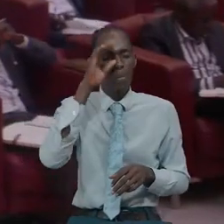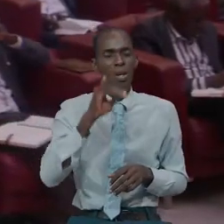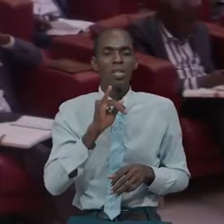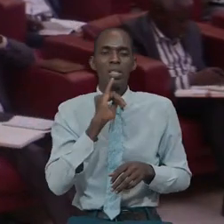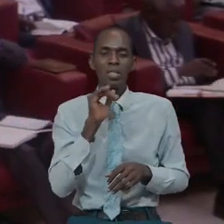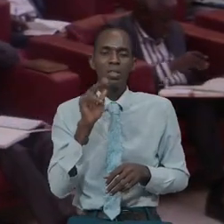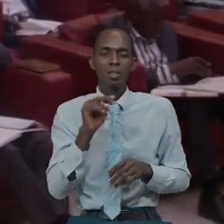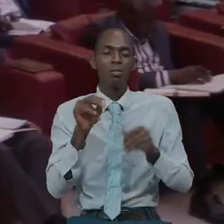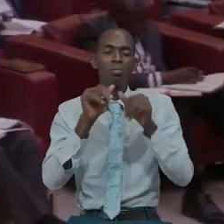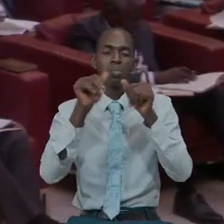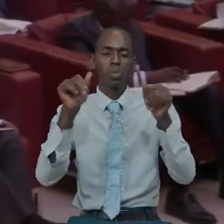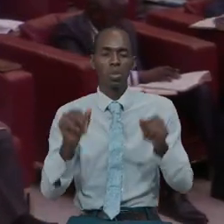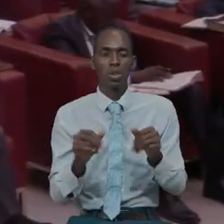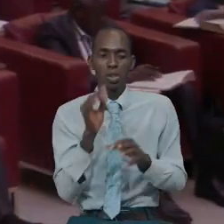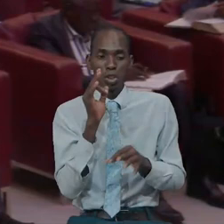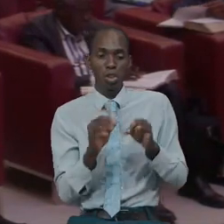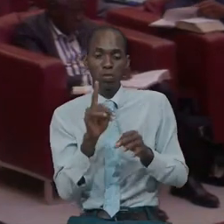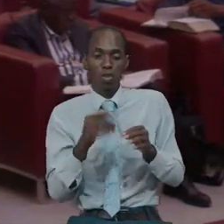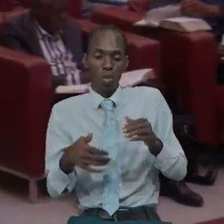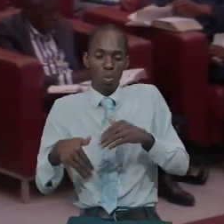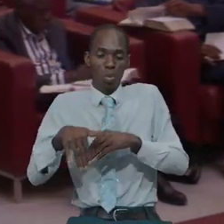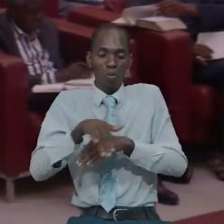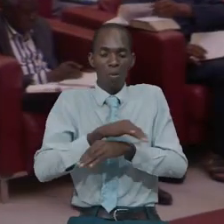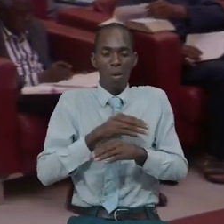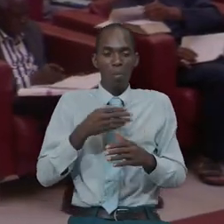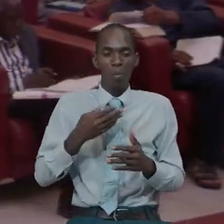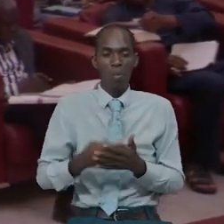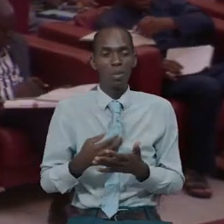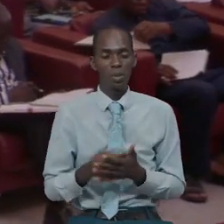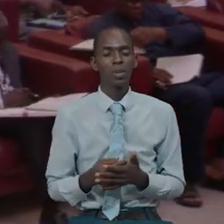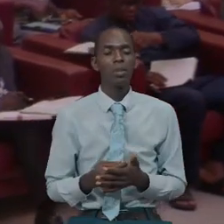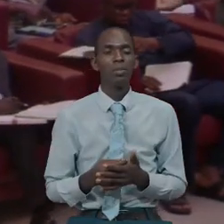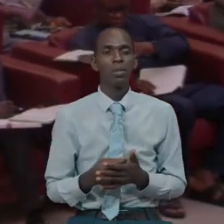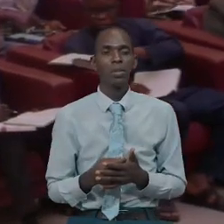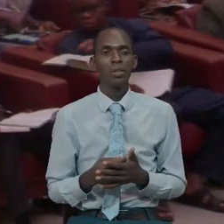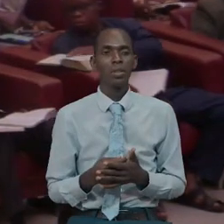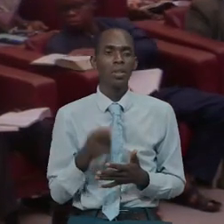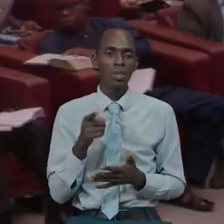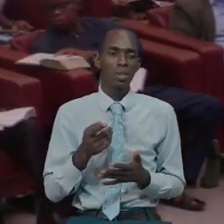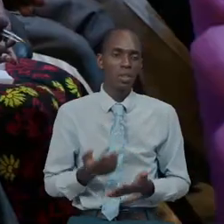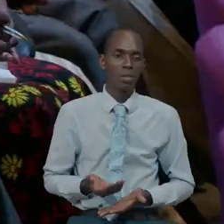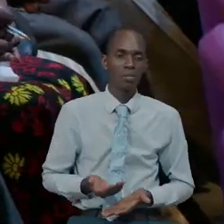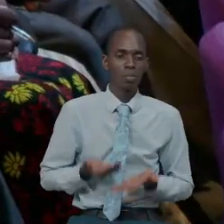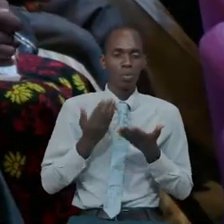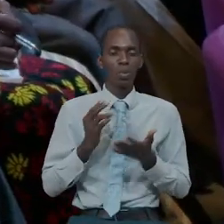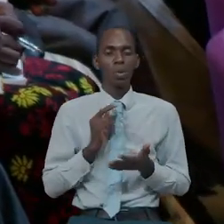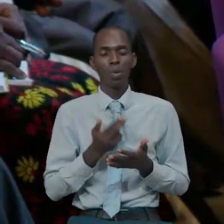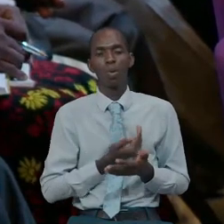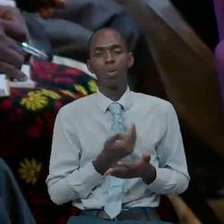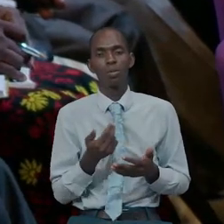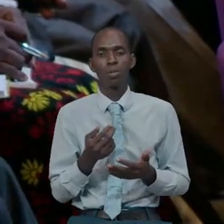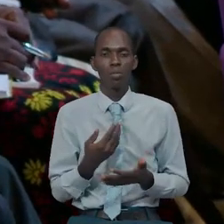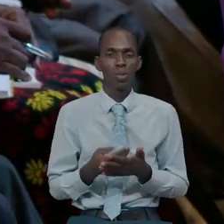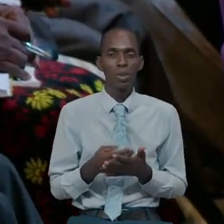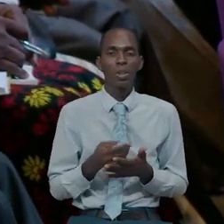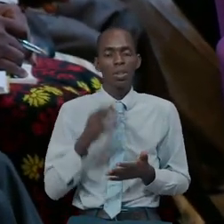idolater. If he covets money, he makes money the idol. He lifts up money. He exalts